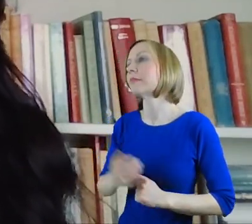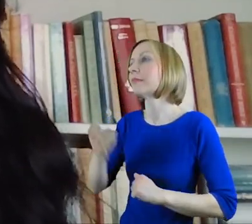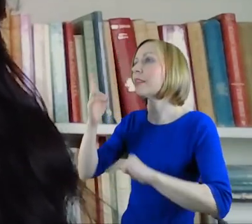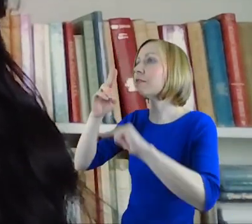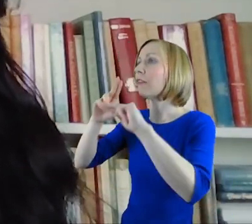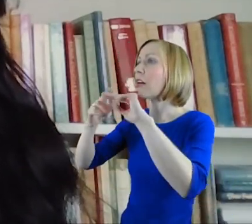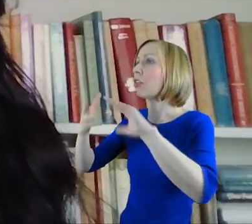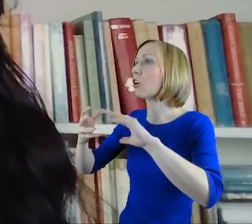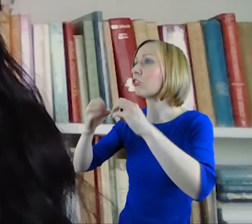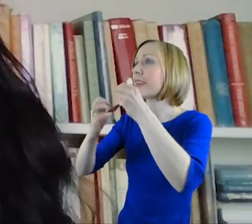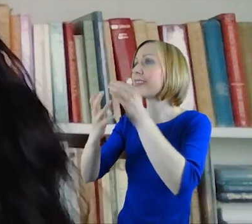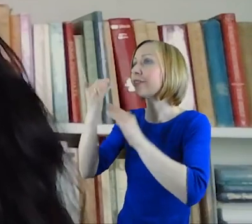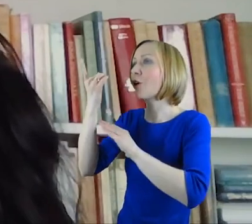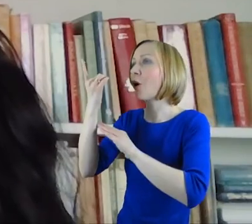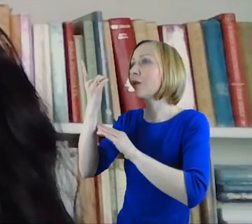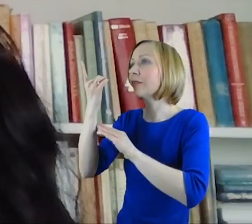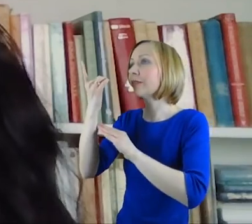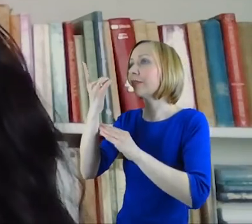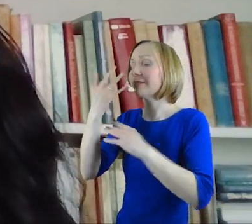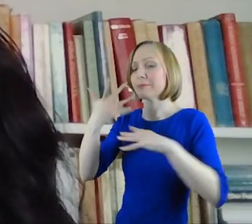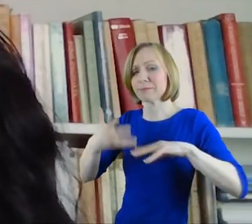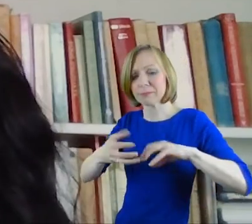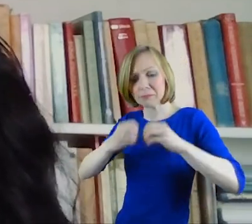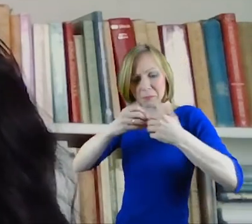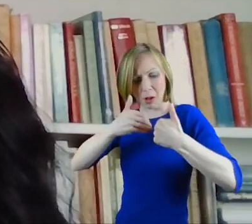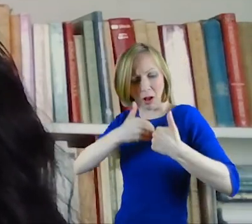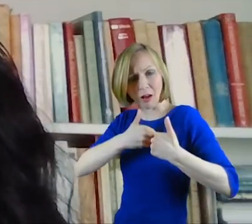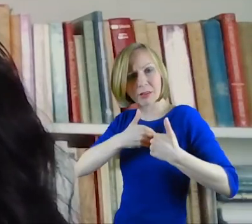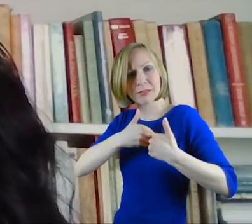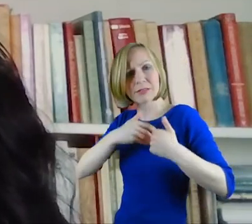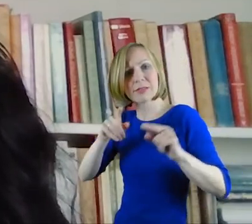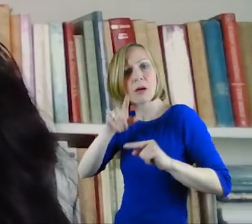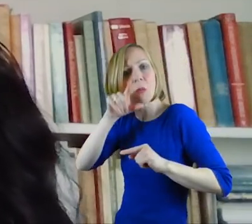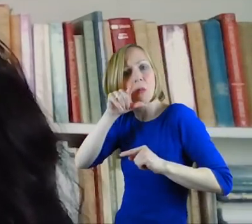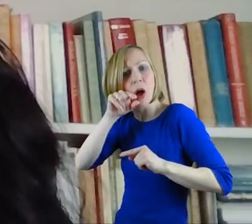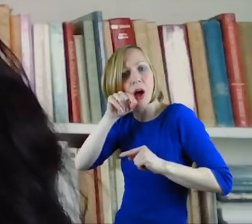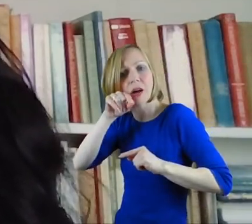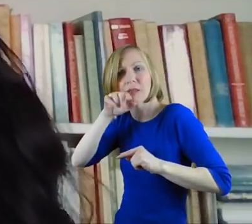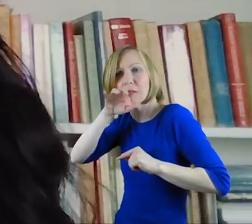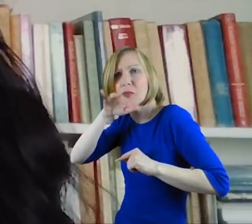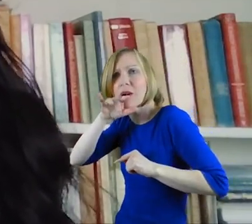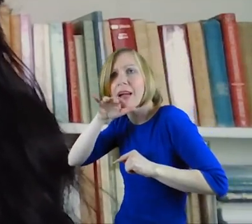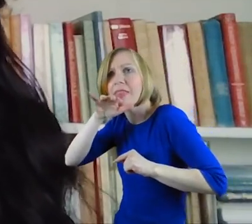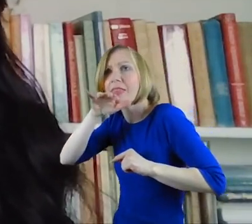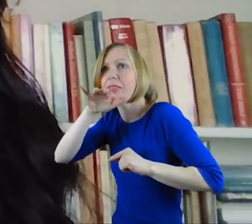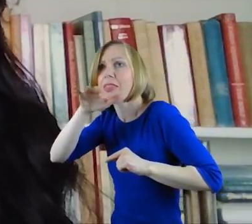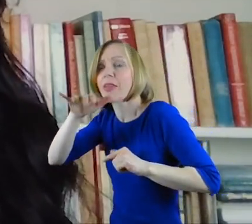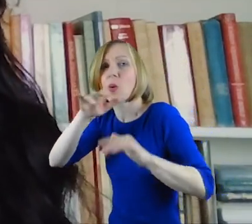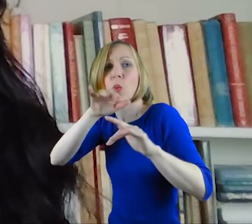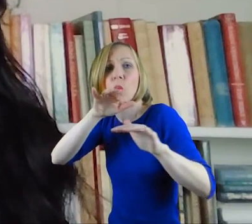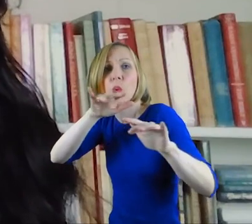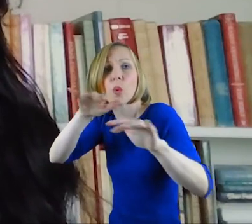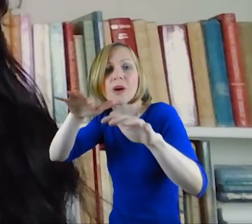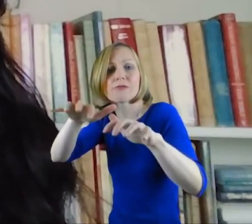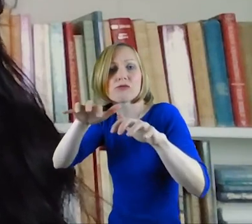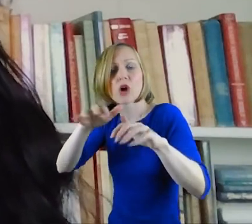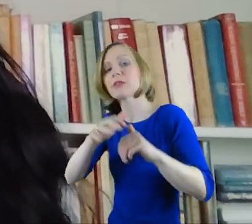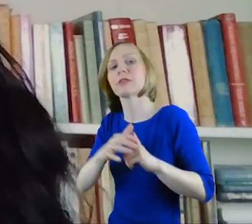Father, Creator God, who fashioned the heartbeat of the swallow and the breath of the wren wrapped in